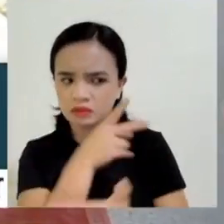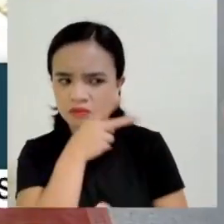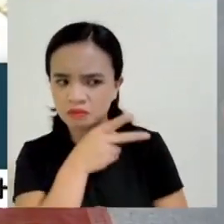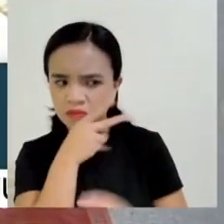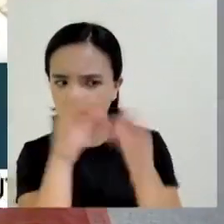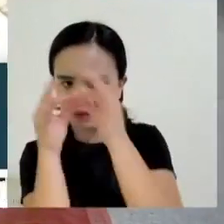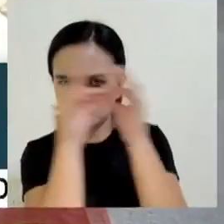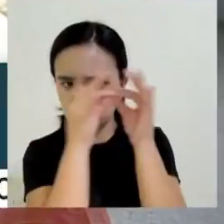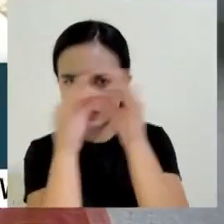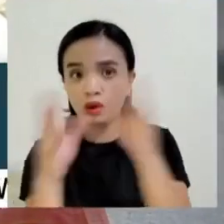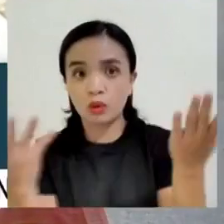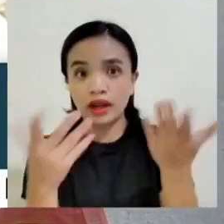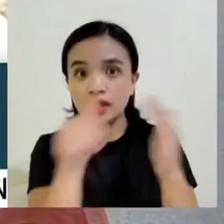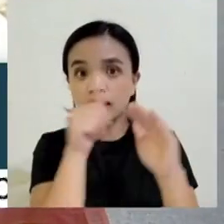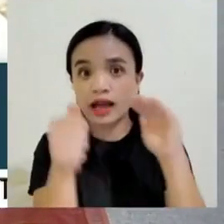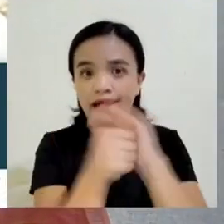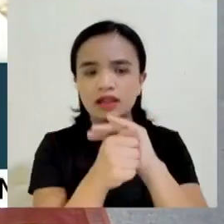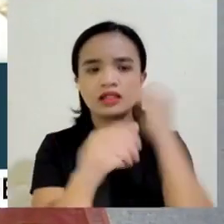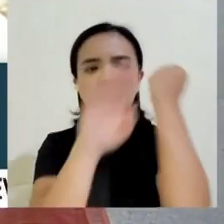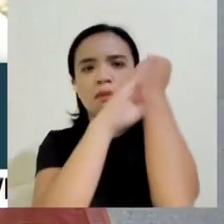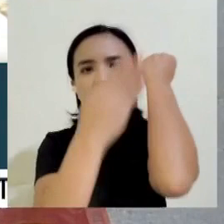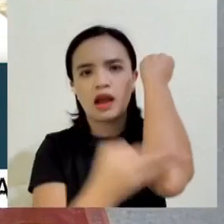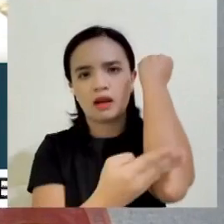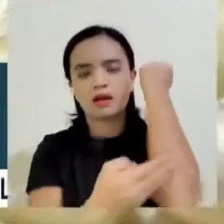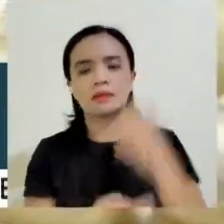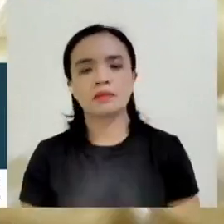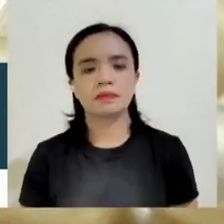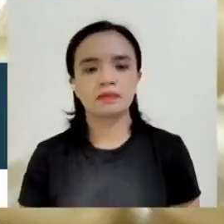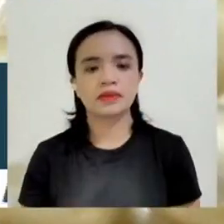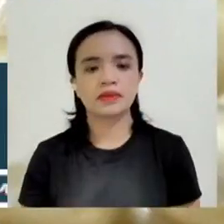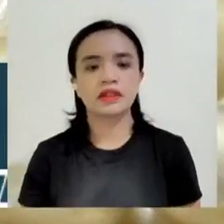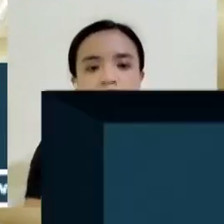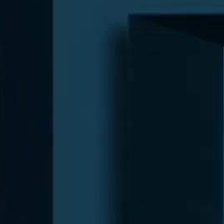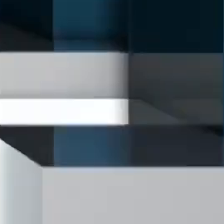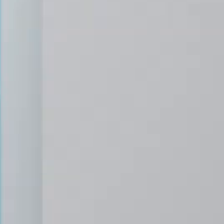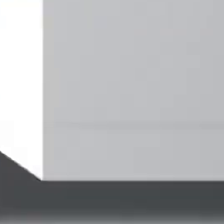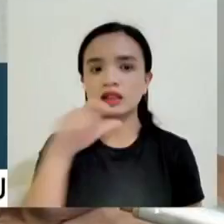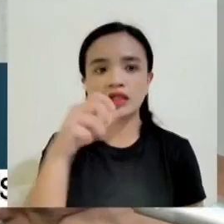suspects claim they weren't aware they were carrying narcotics.